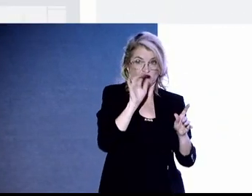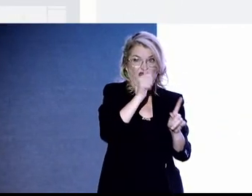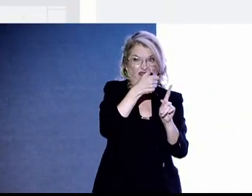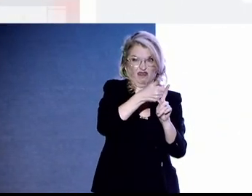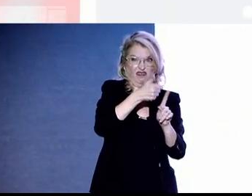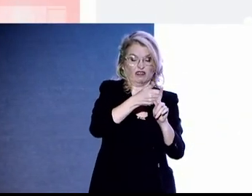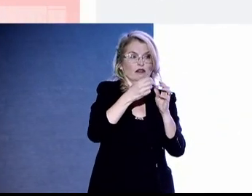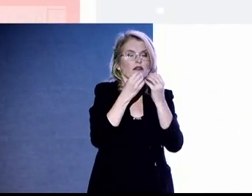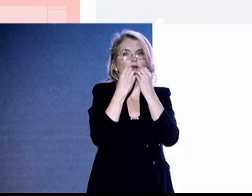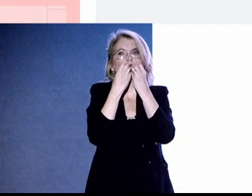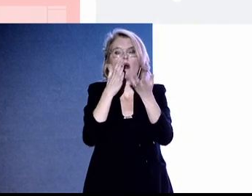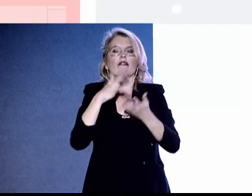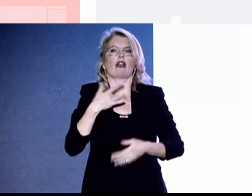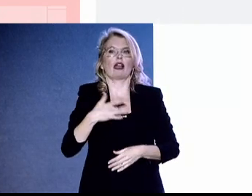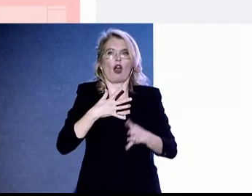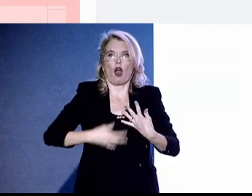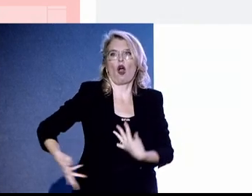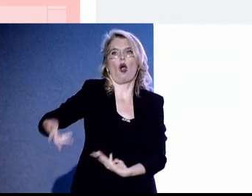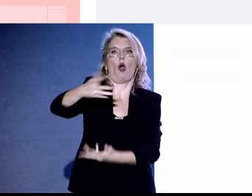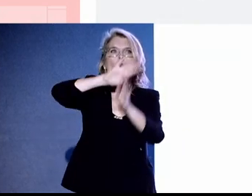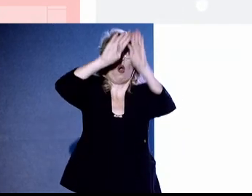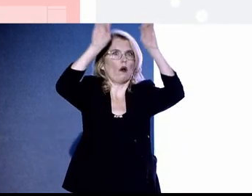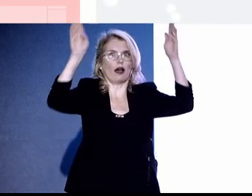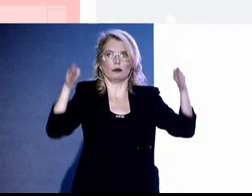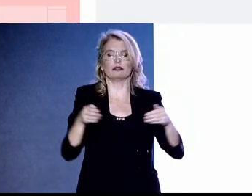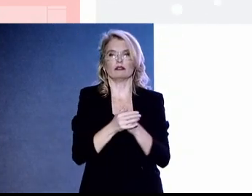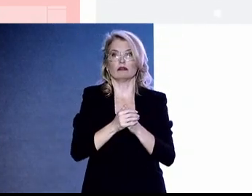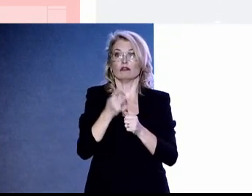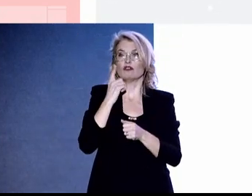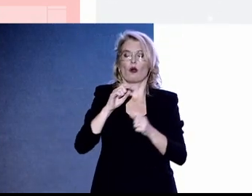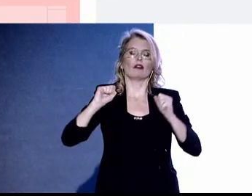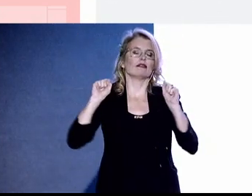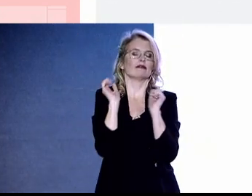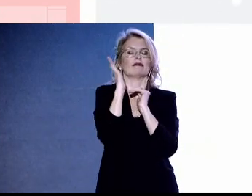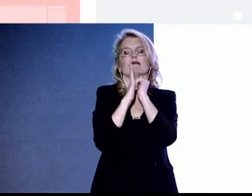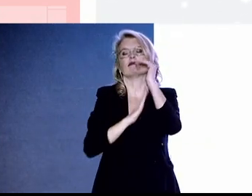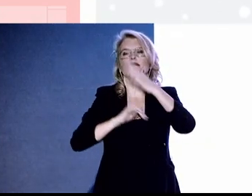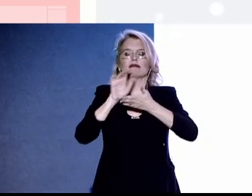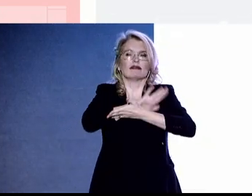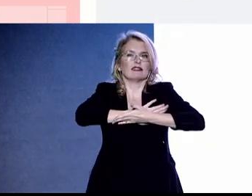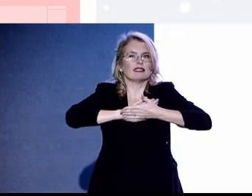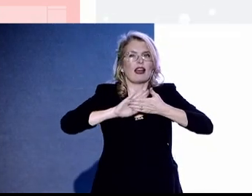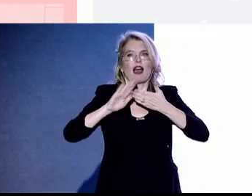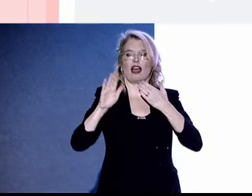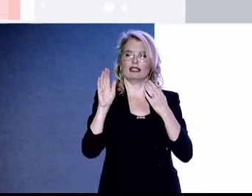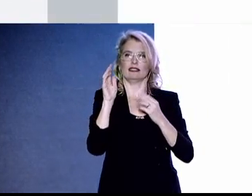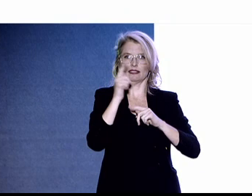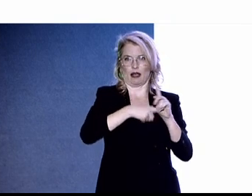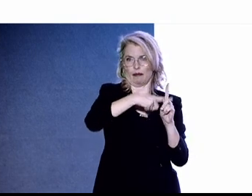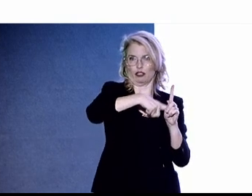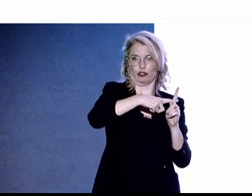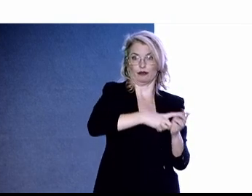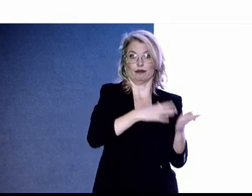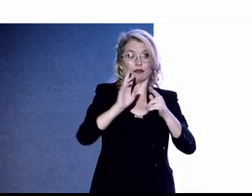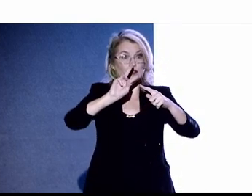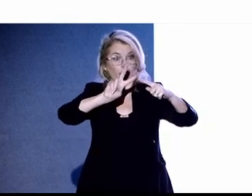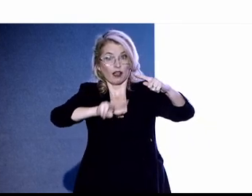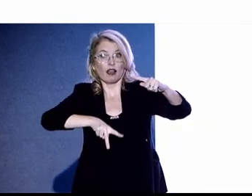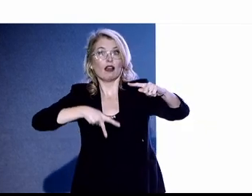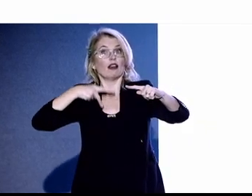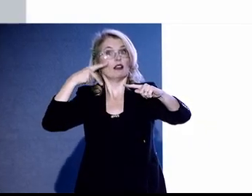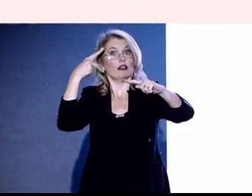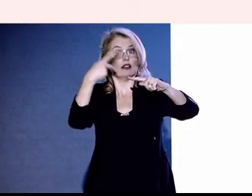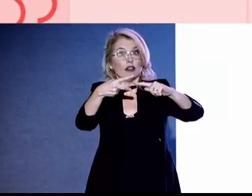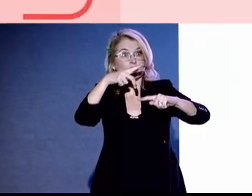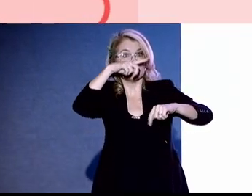turn distributes that warm air through the whole home for cozy, warm indoor temperatures. In summer, the process